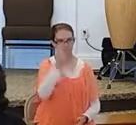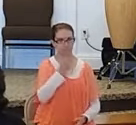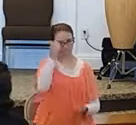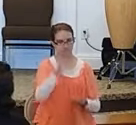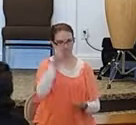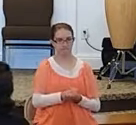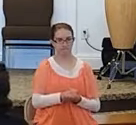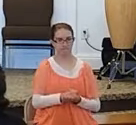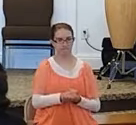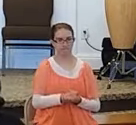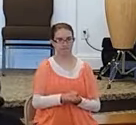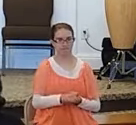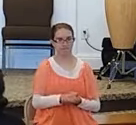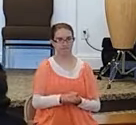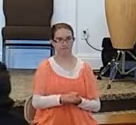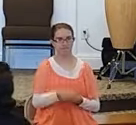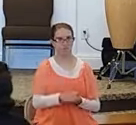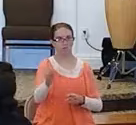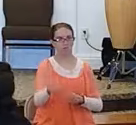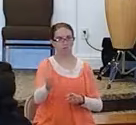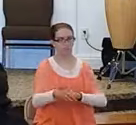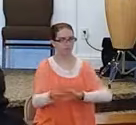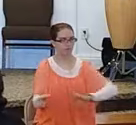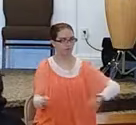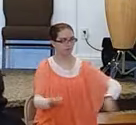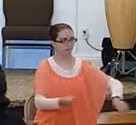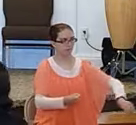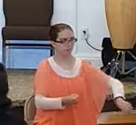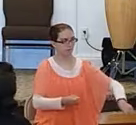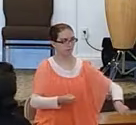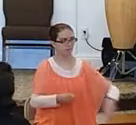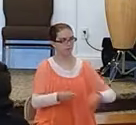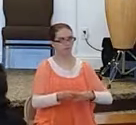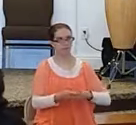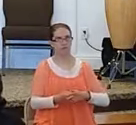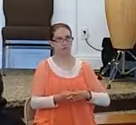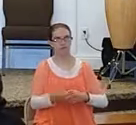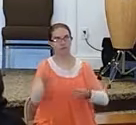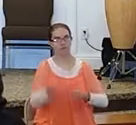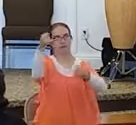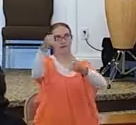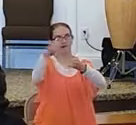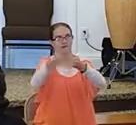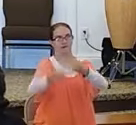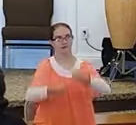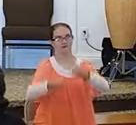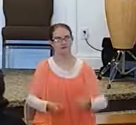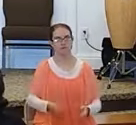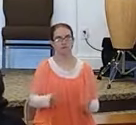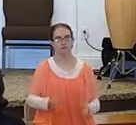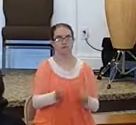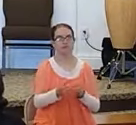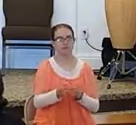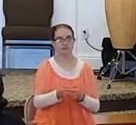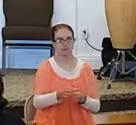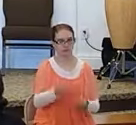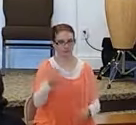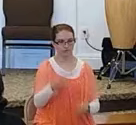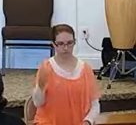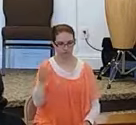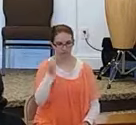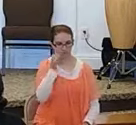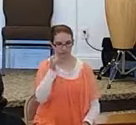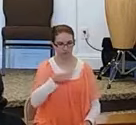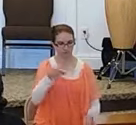conscience, went out one by one, beginning at the eldest, even unto the last. And Jesus was left alone, and the